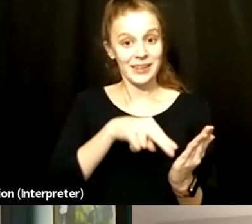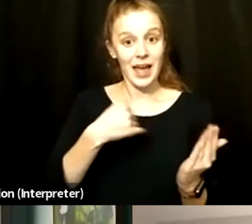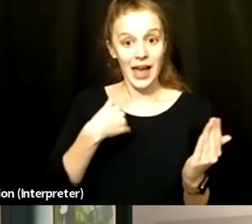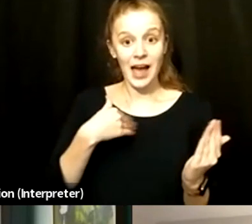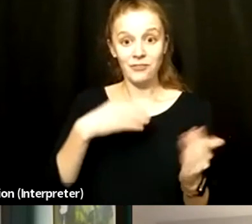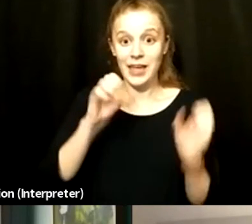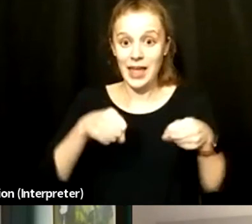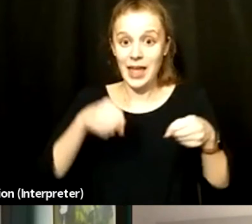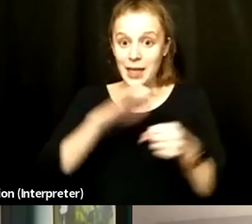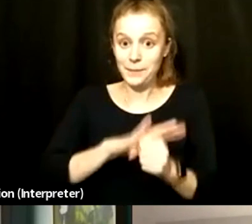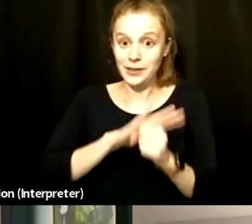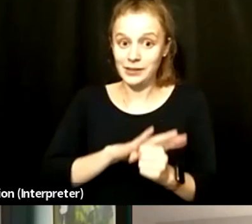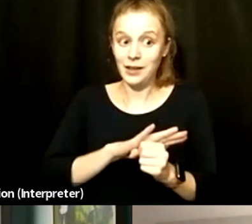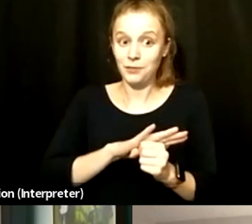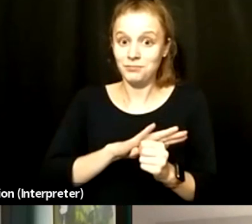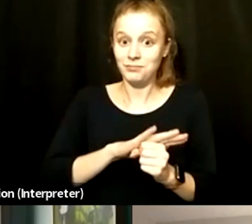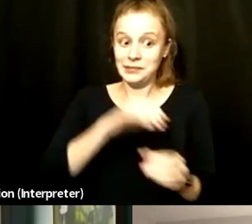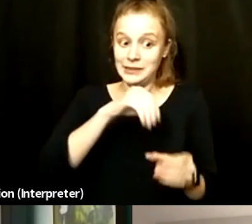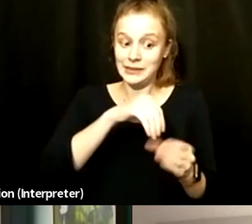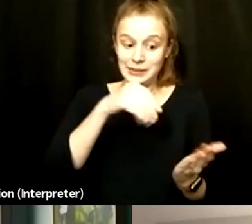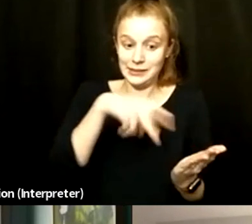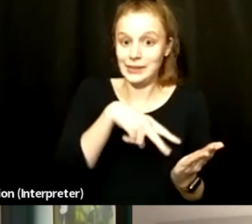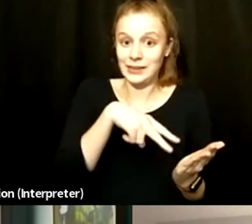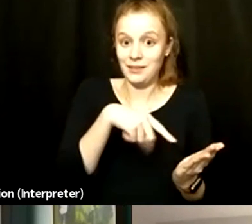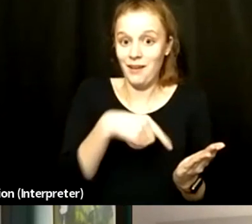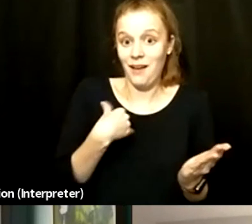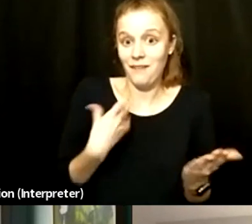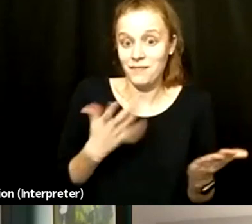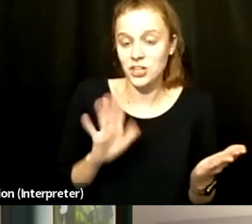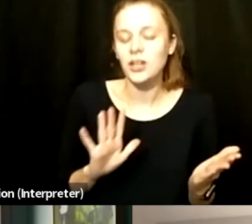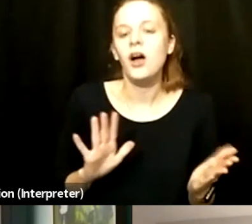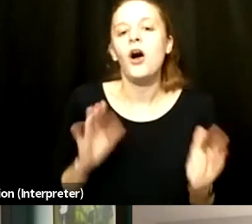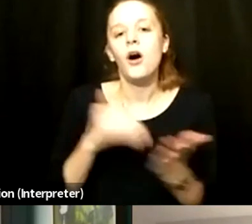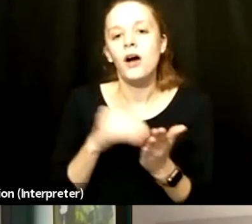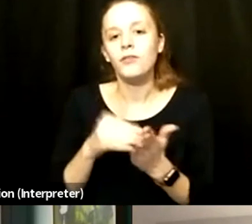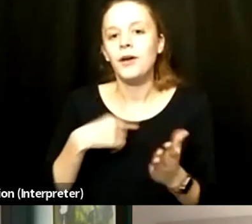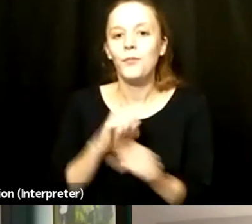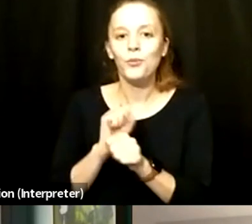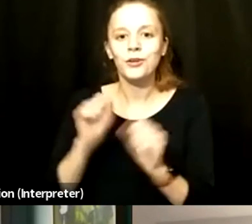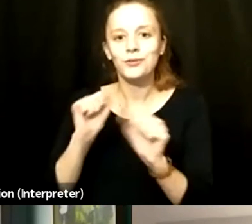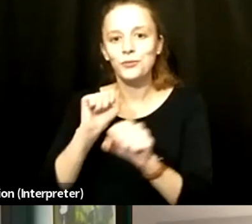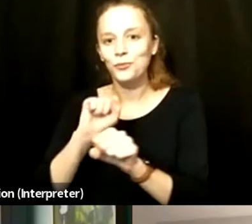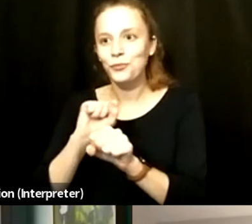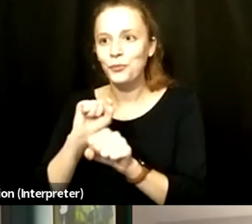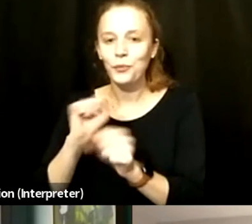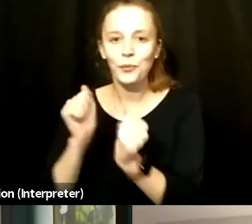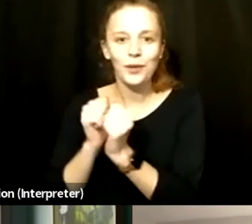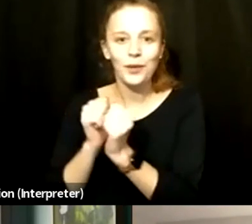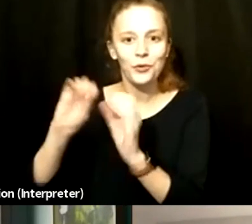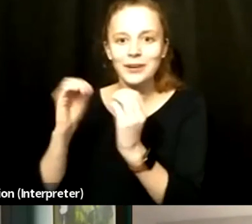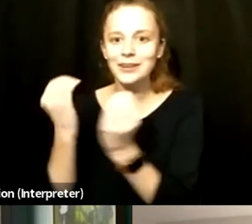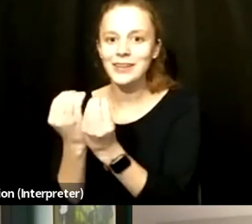it. What I often do when I'm working with organizations who are like, hey, we want to do